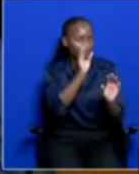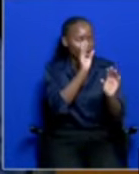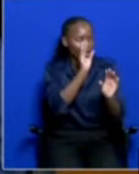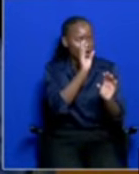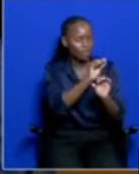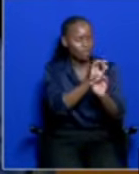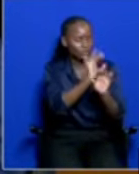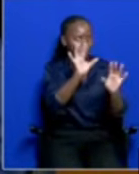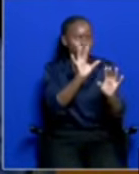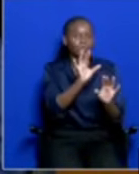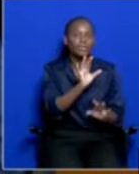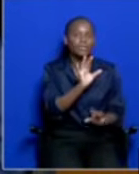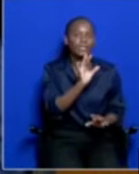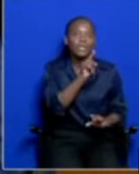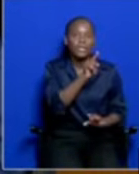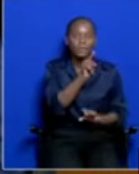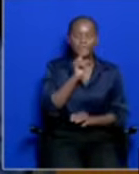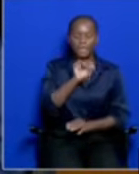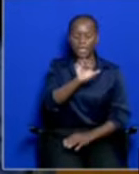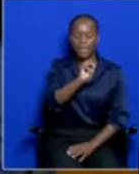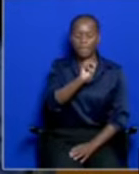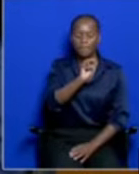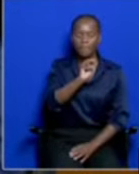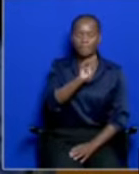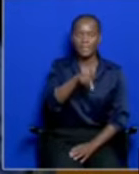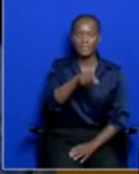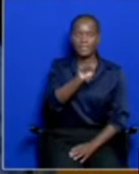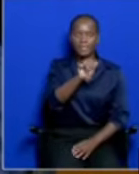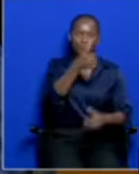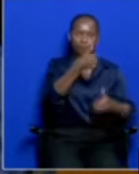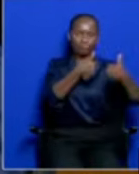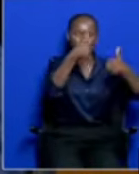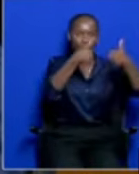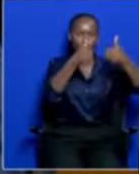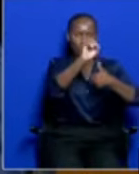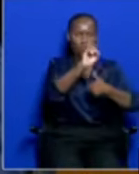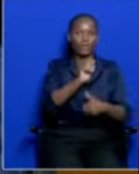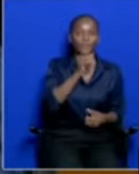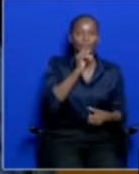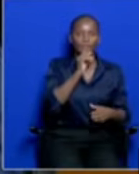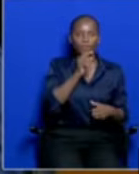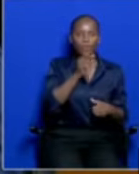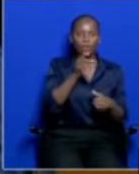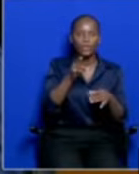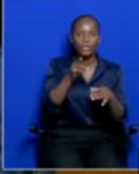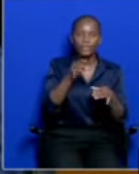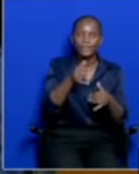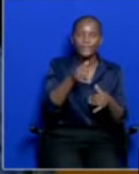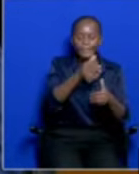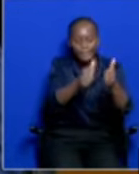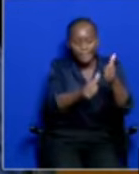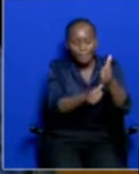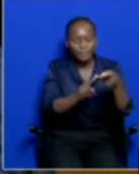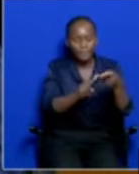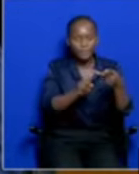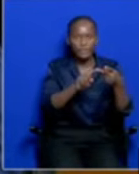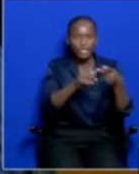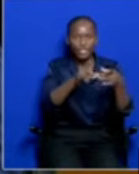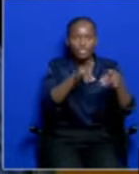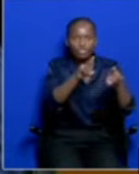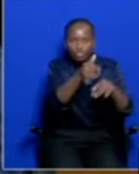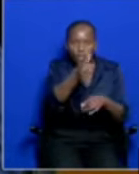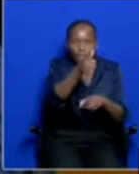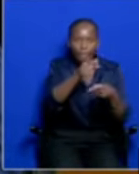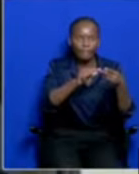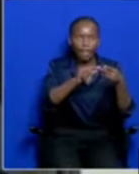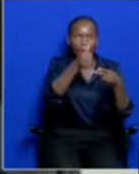the Empd. There's the chief, there are deputies, and all the way down. So I'm asking who you addressed